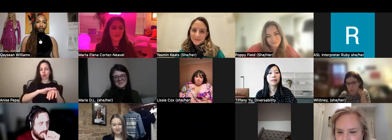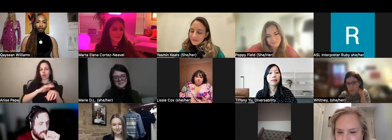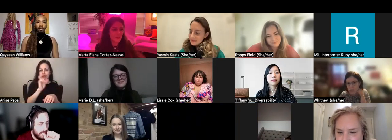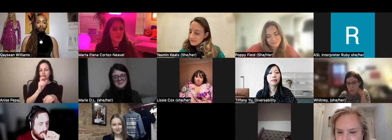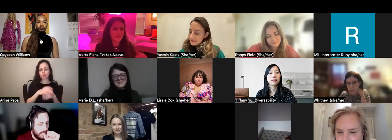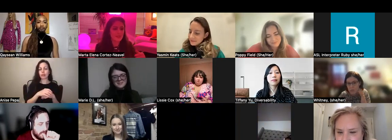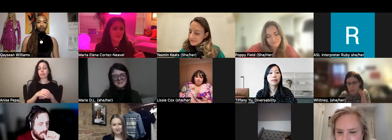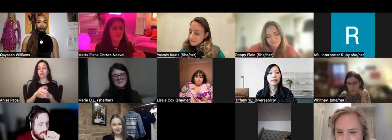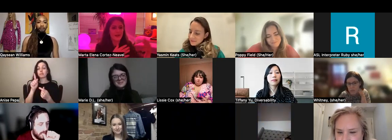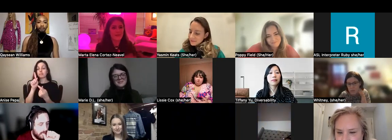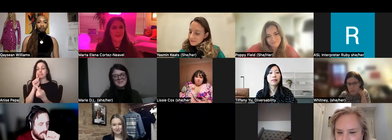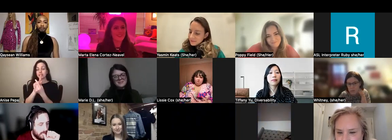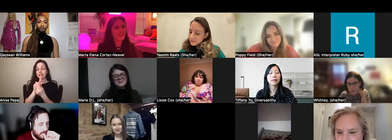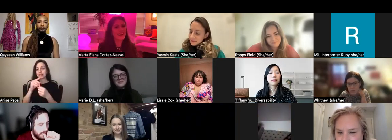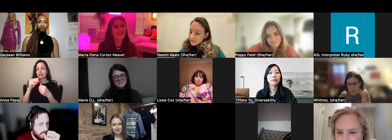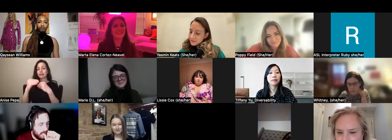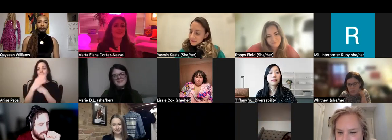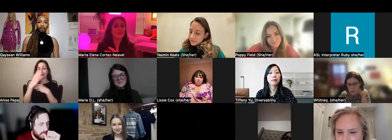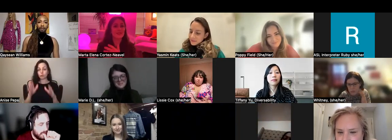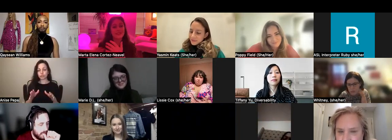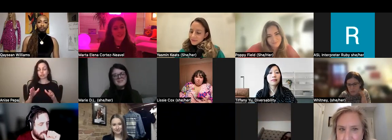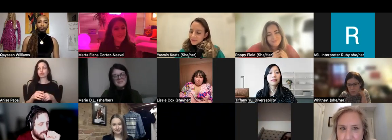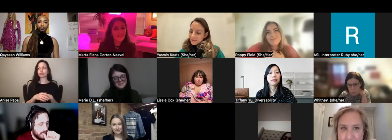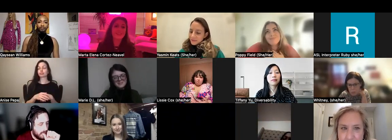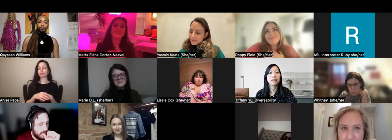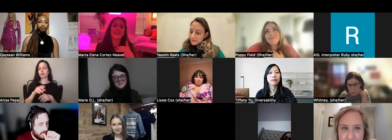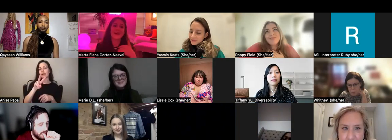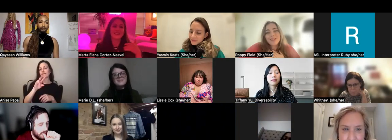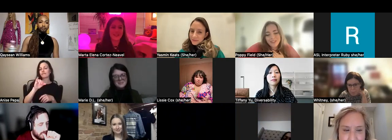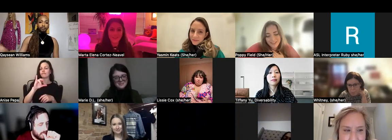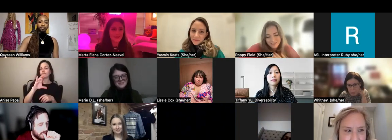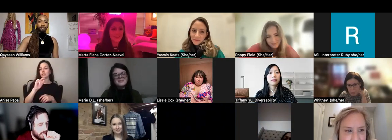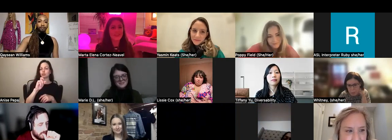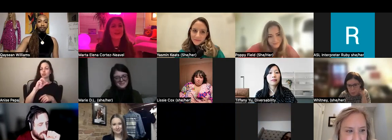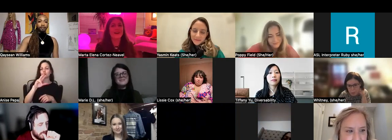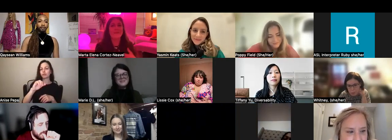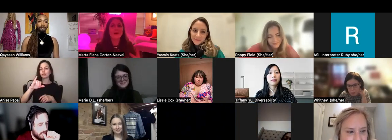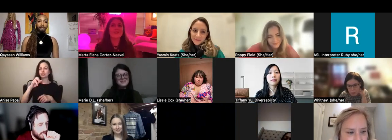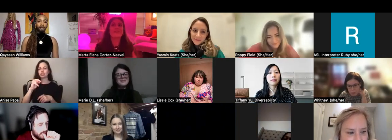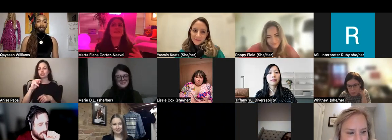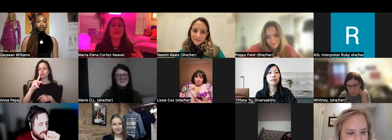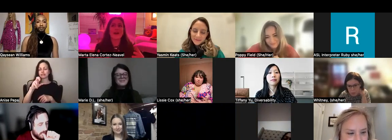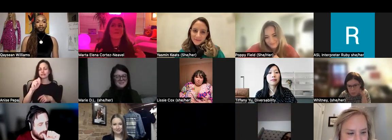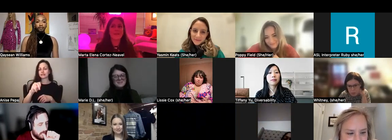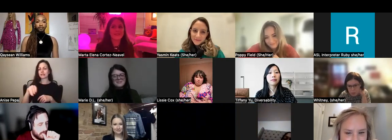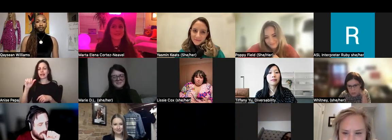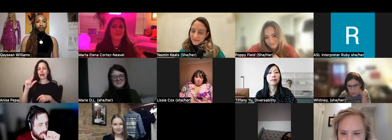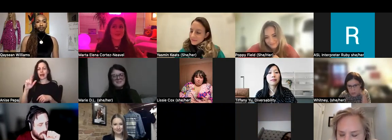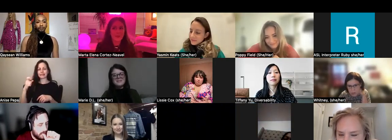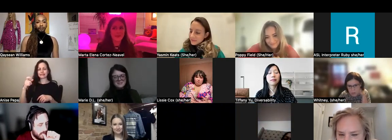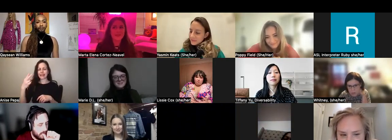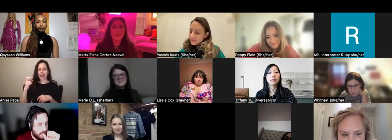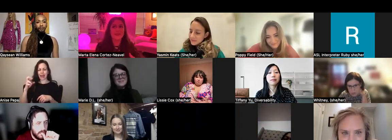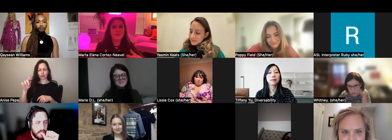meeting influencers like Val the Rationale and Victoria Jenkins and Alex Harold, all of these like